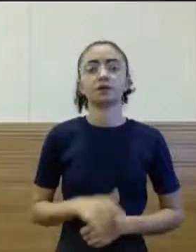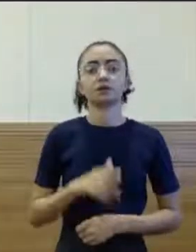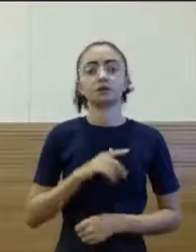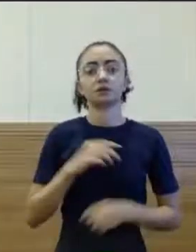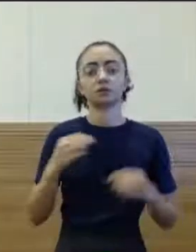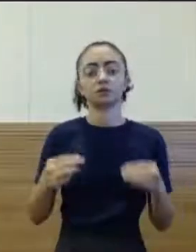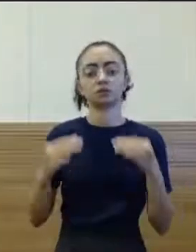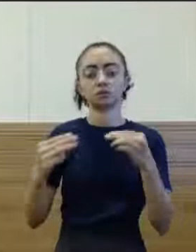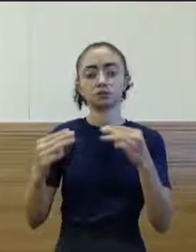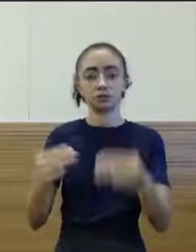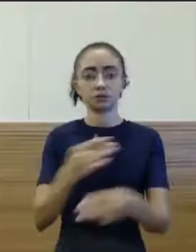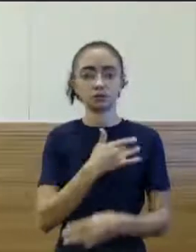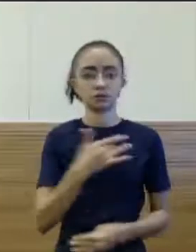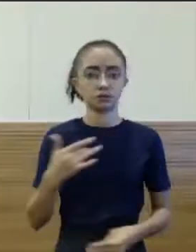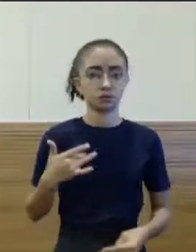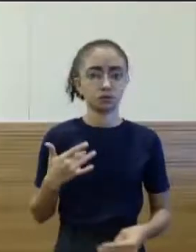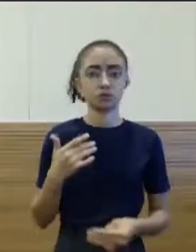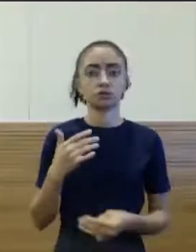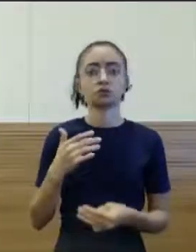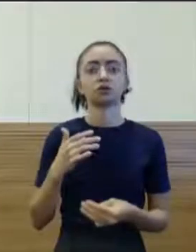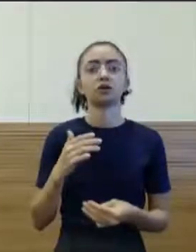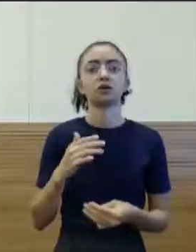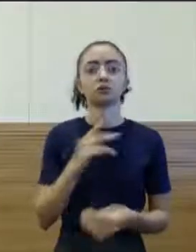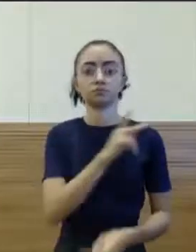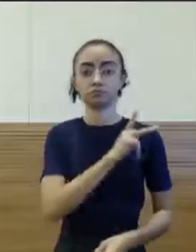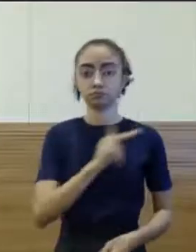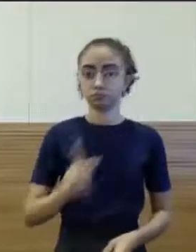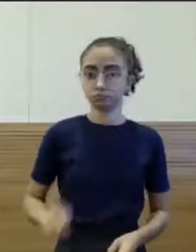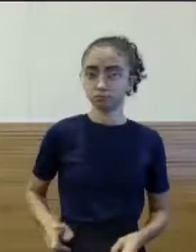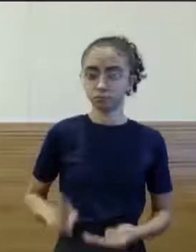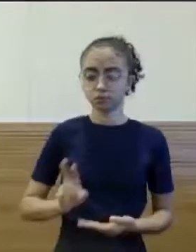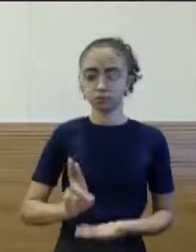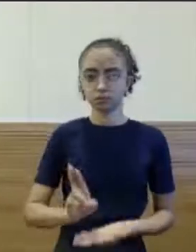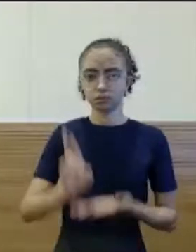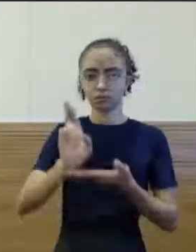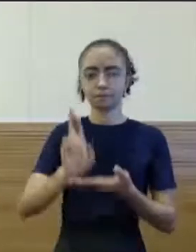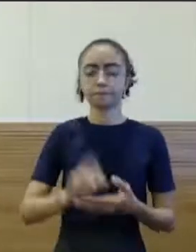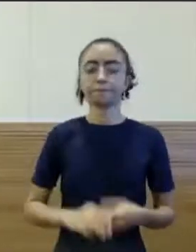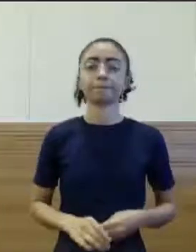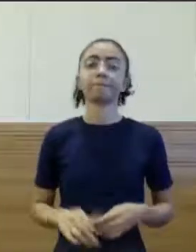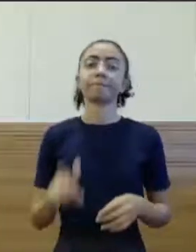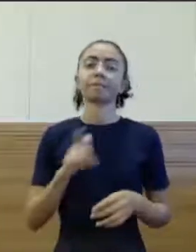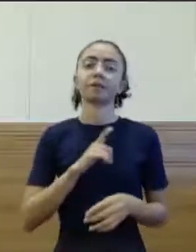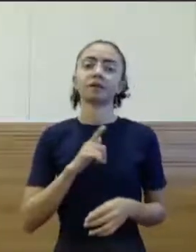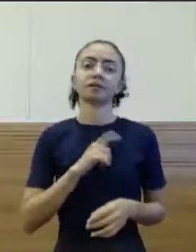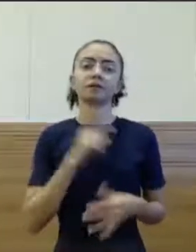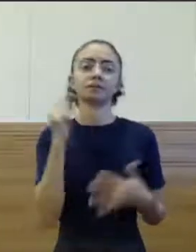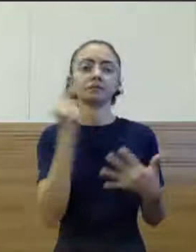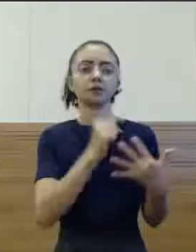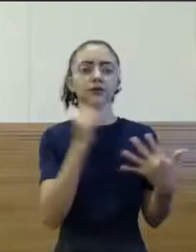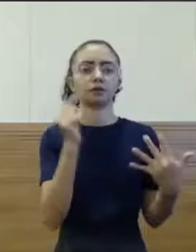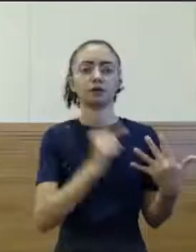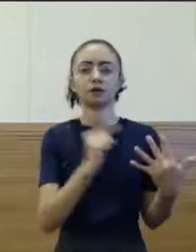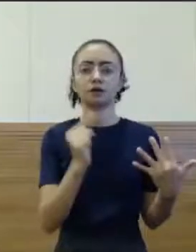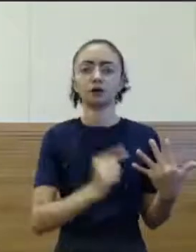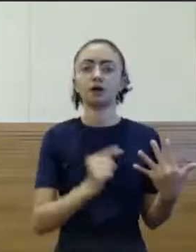The Ministry of Health takes it forward and incorporates a series of institutions of ministries